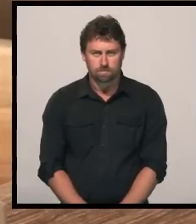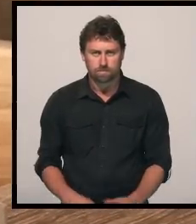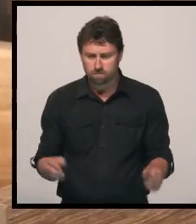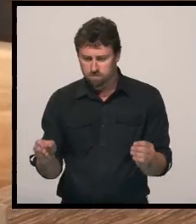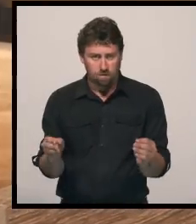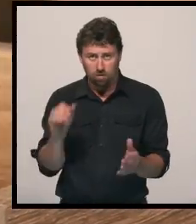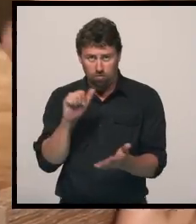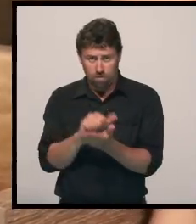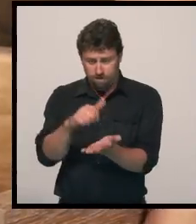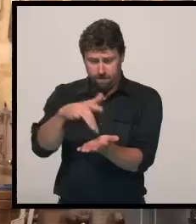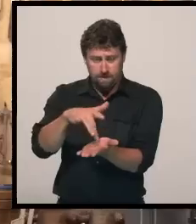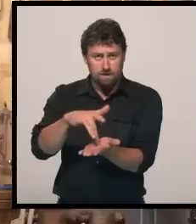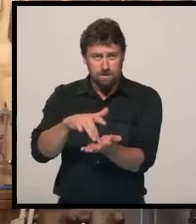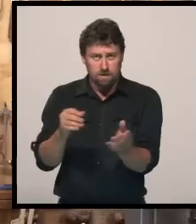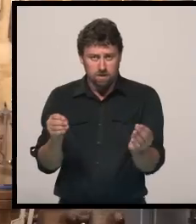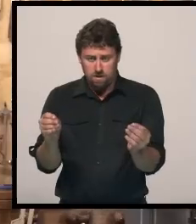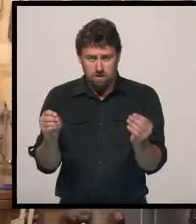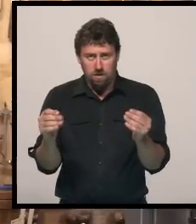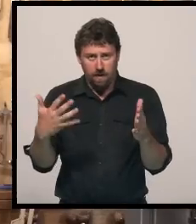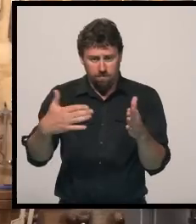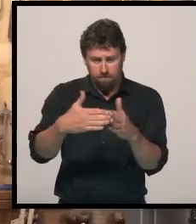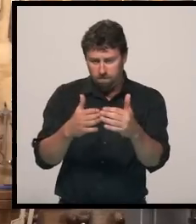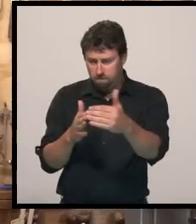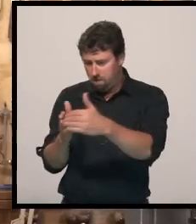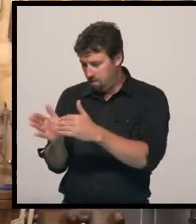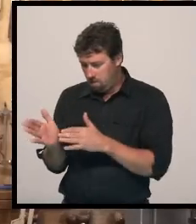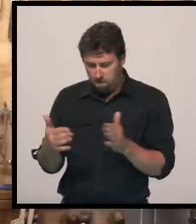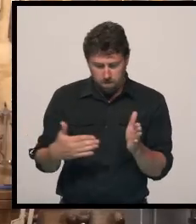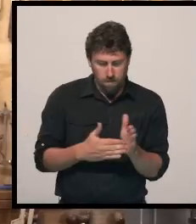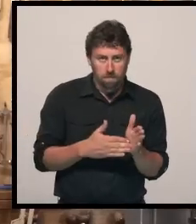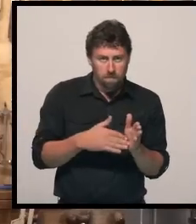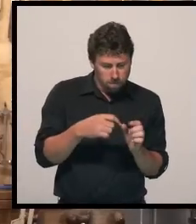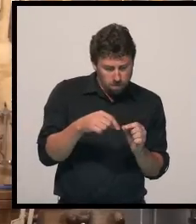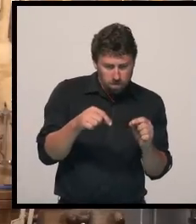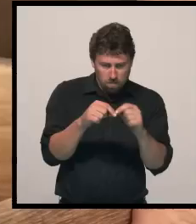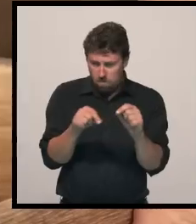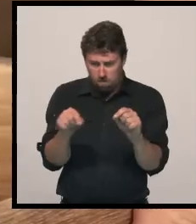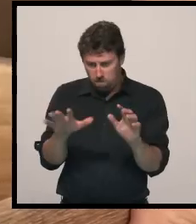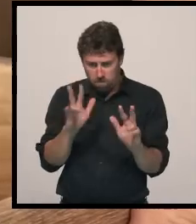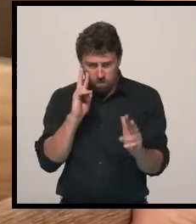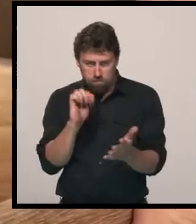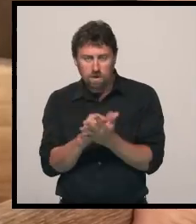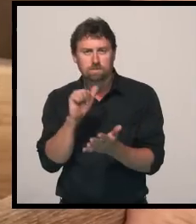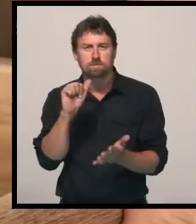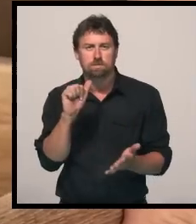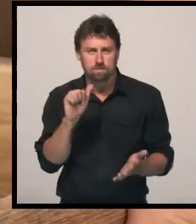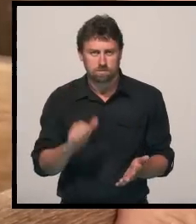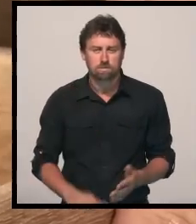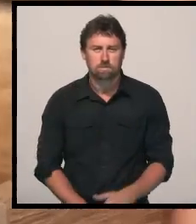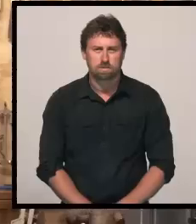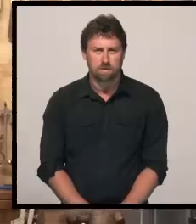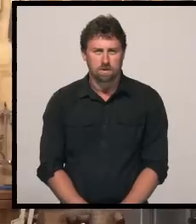it. So where the mitres join, they're nice and central to that radiused